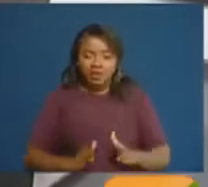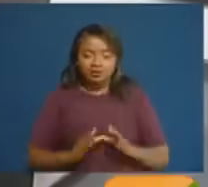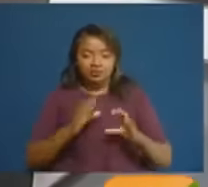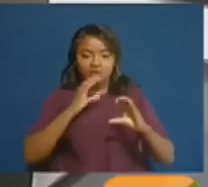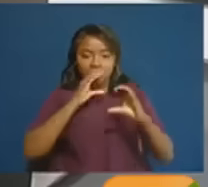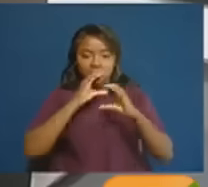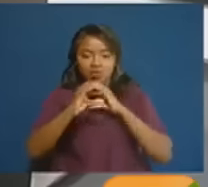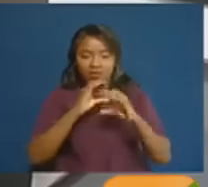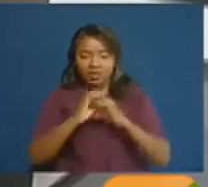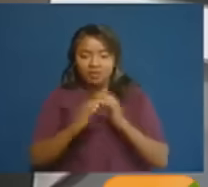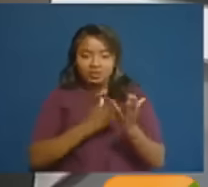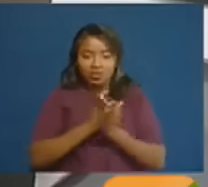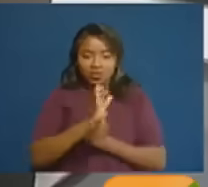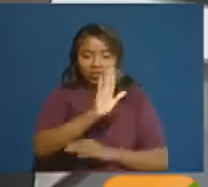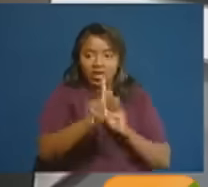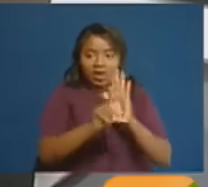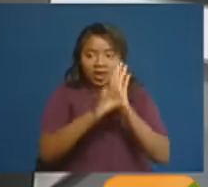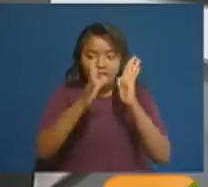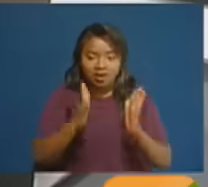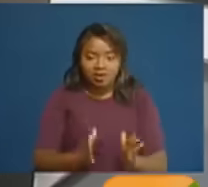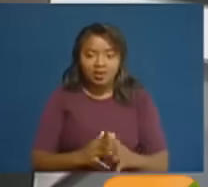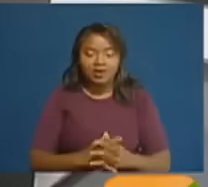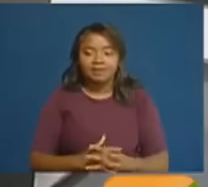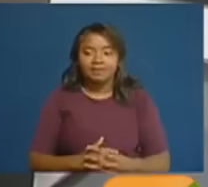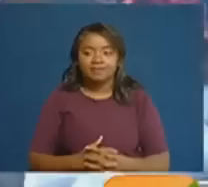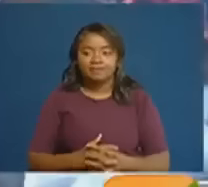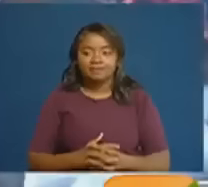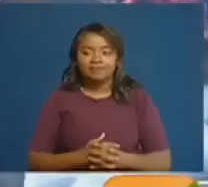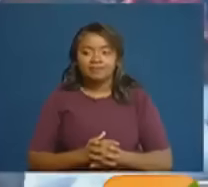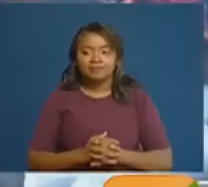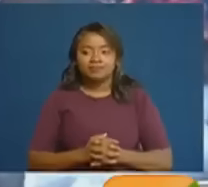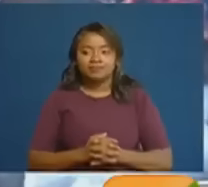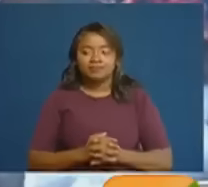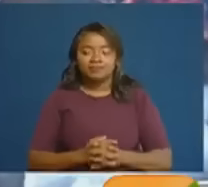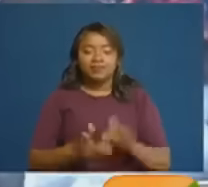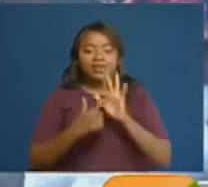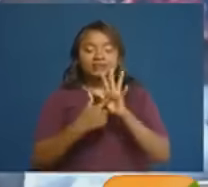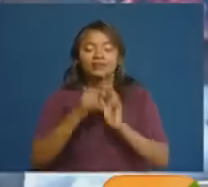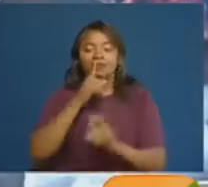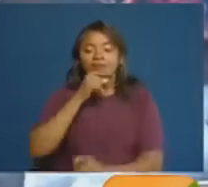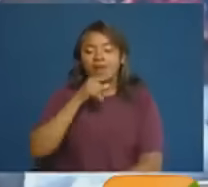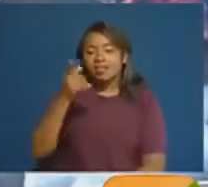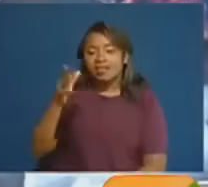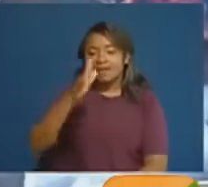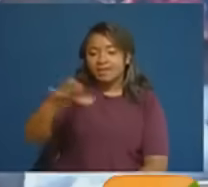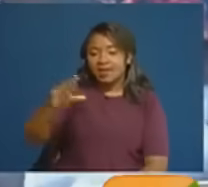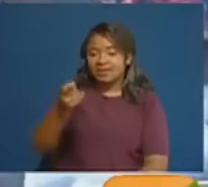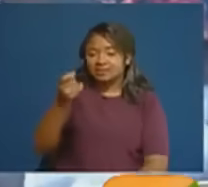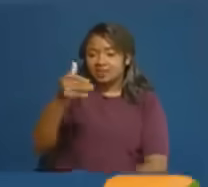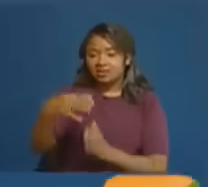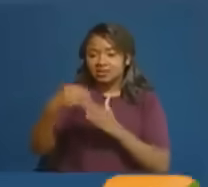their... The leader of minority at the National Assembly, raised the question. No, those are political statements.